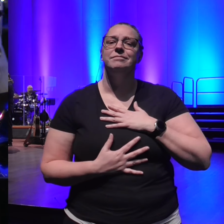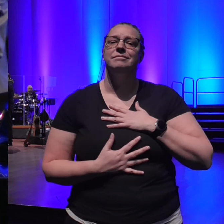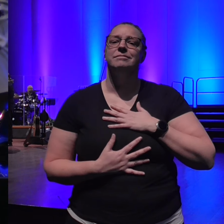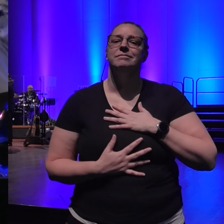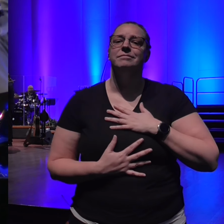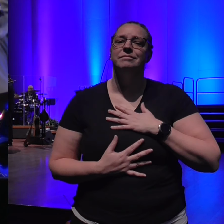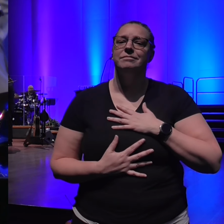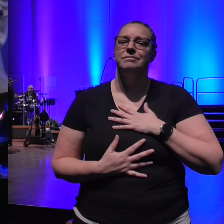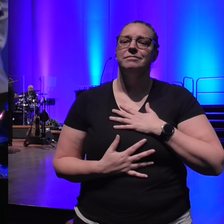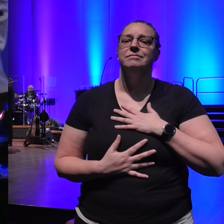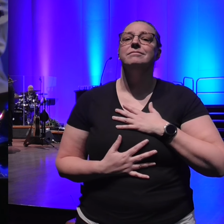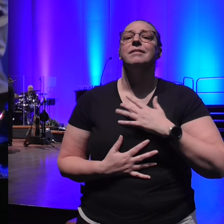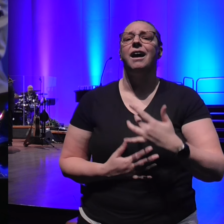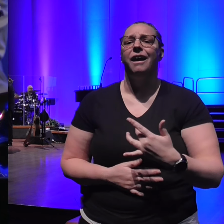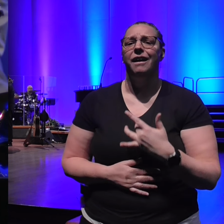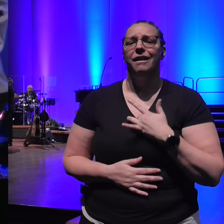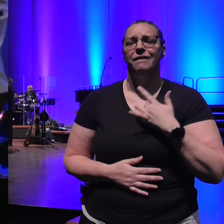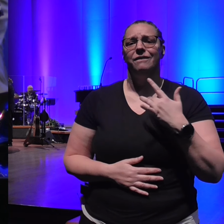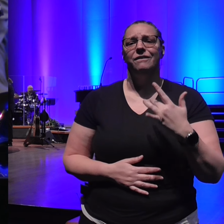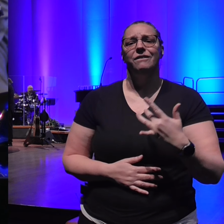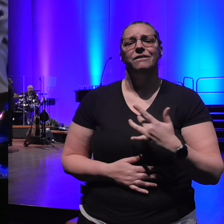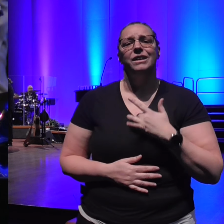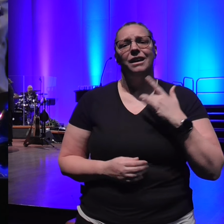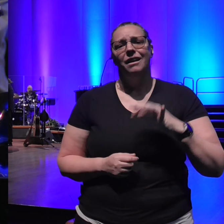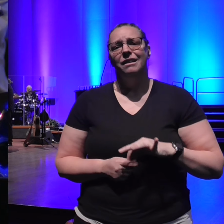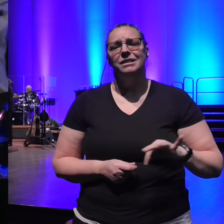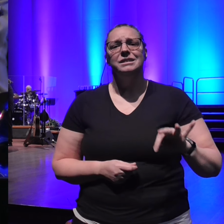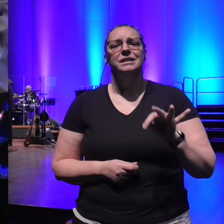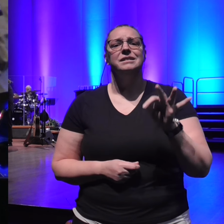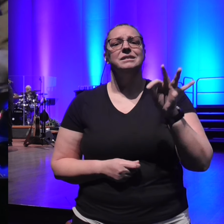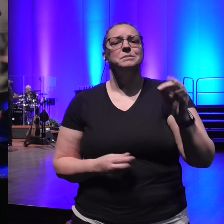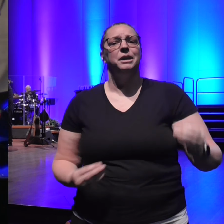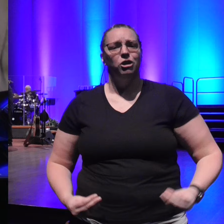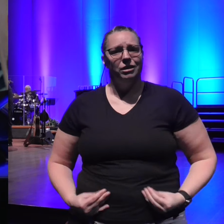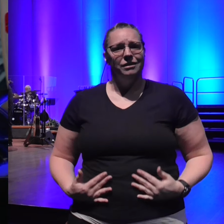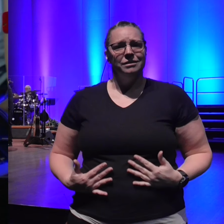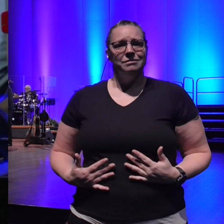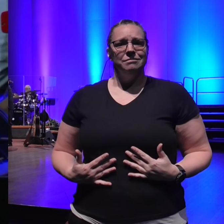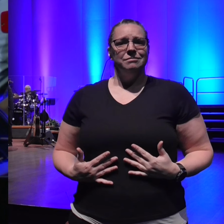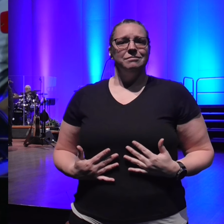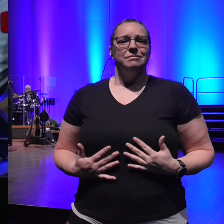and I am filled with the Spirit.